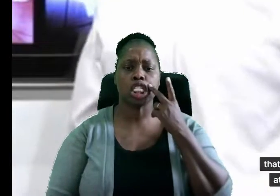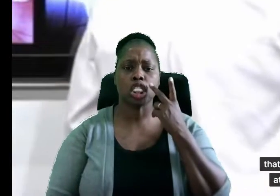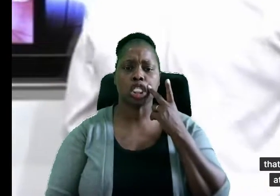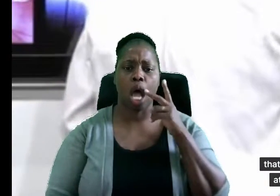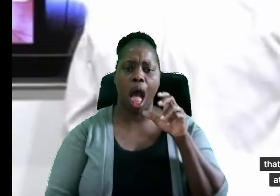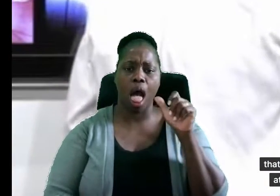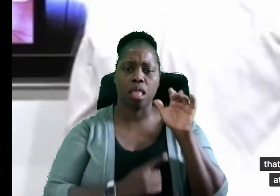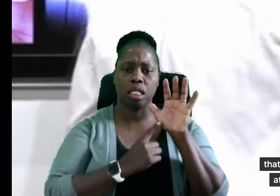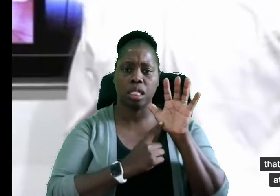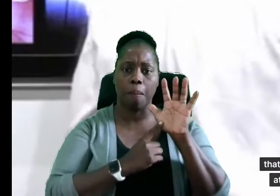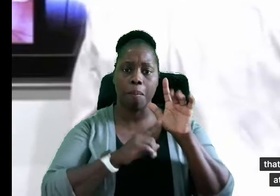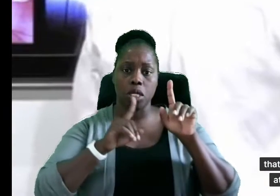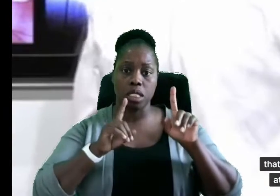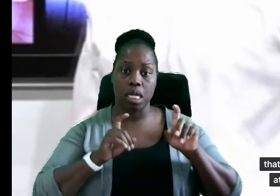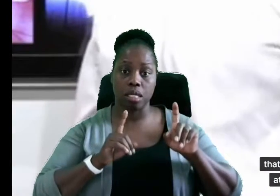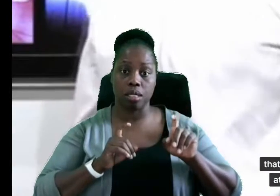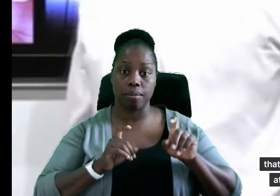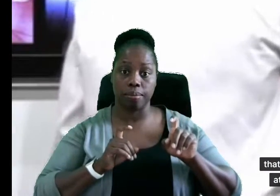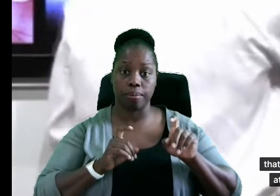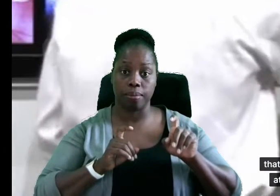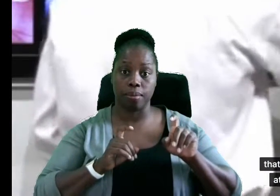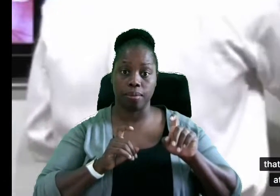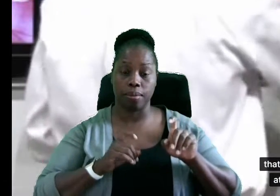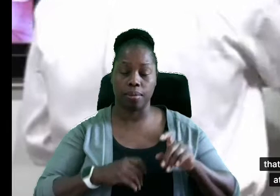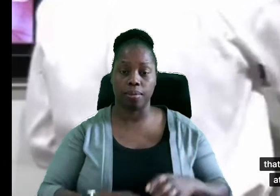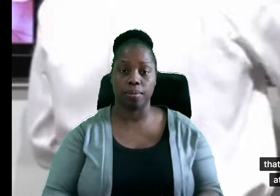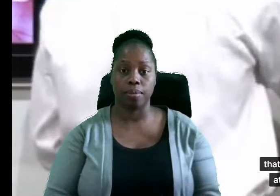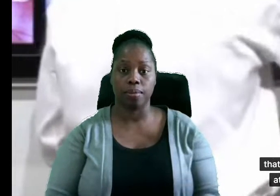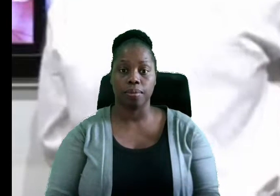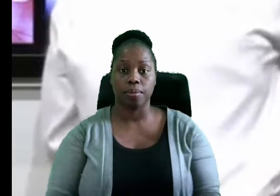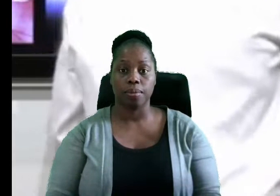example of some tests.